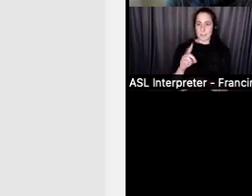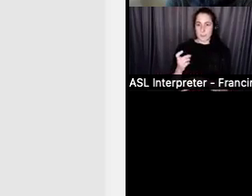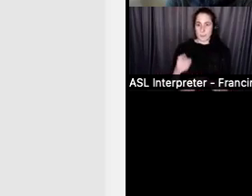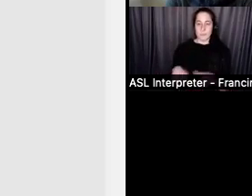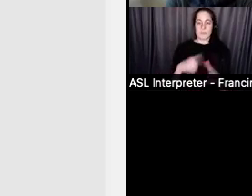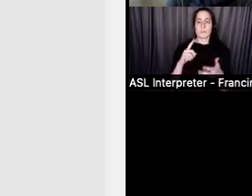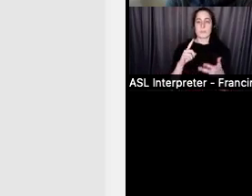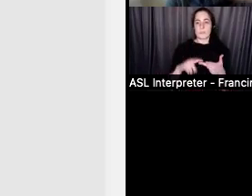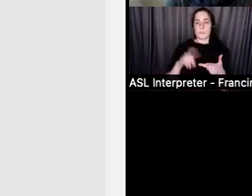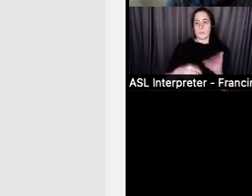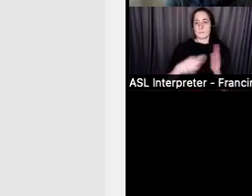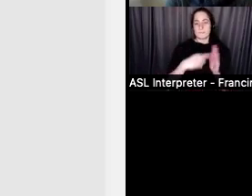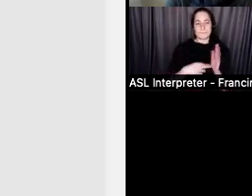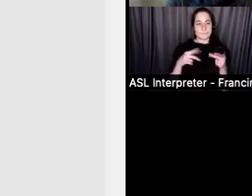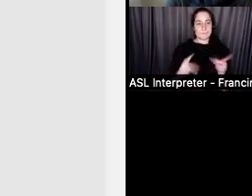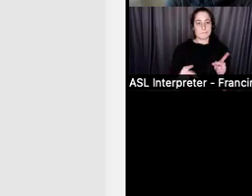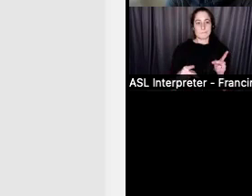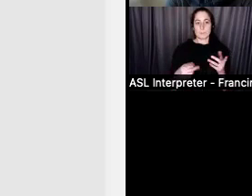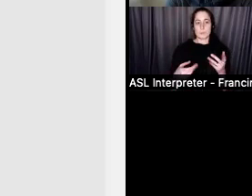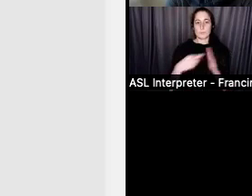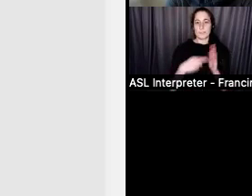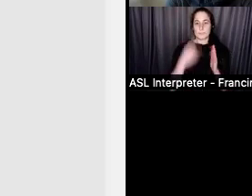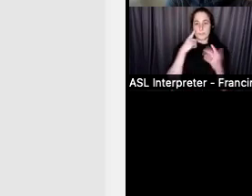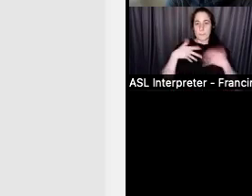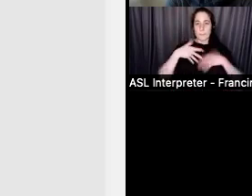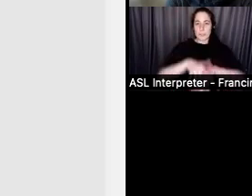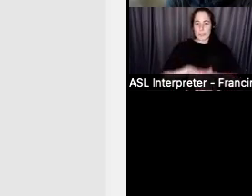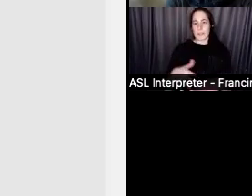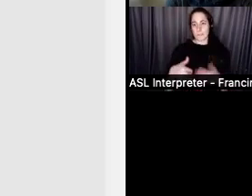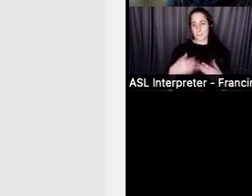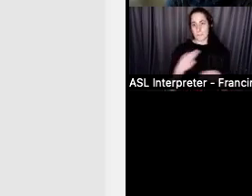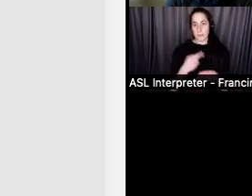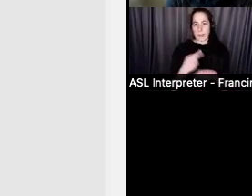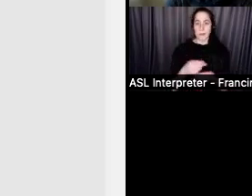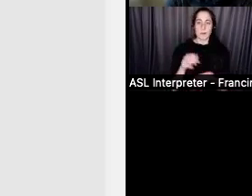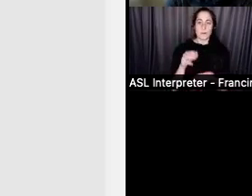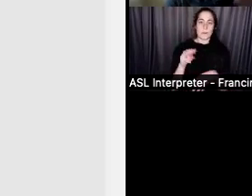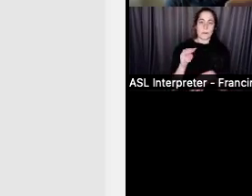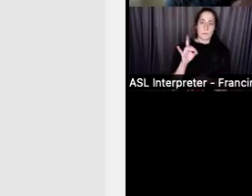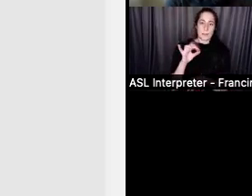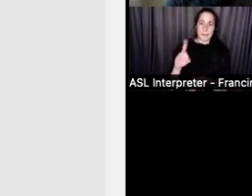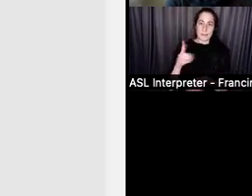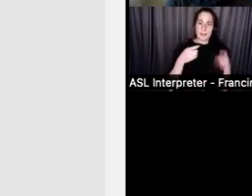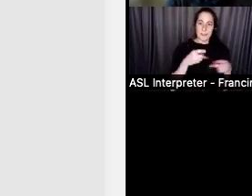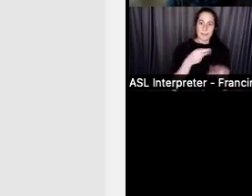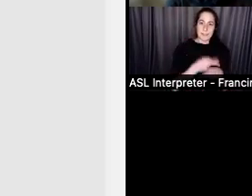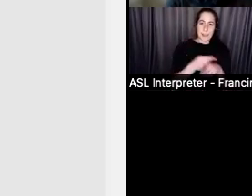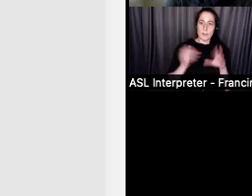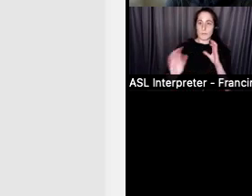mainstream managed care organization. So that mainstream managed care we talked about before, Medicaid managed care, as opposed to fee for